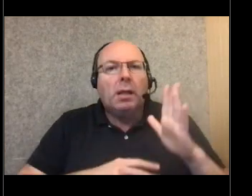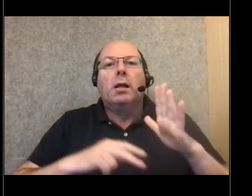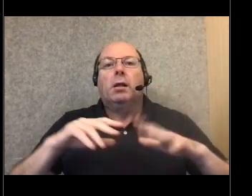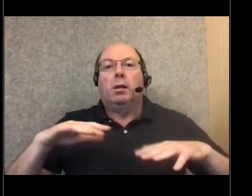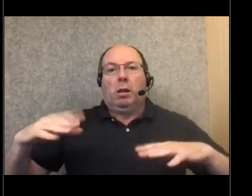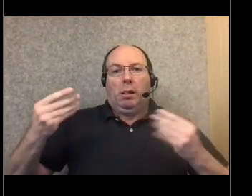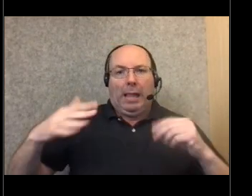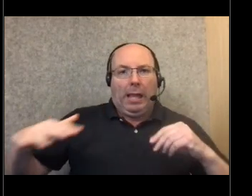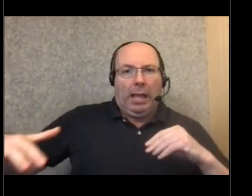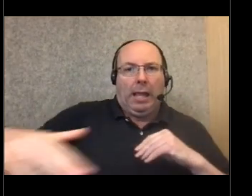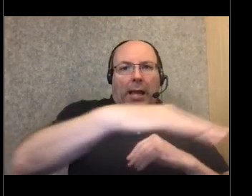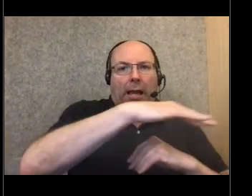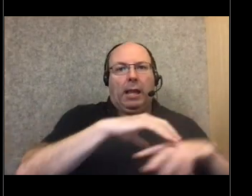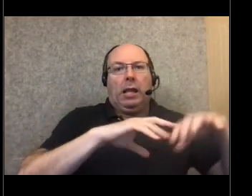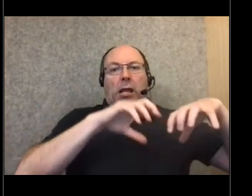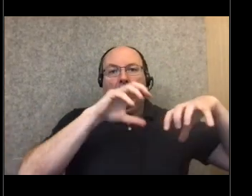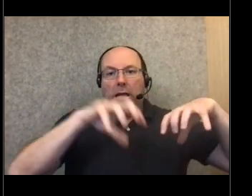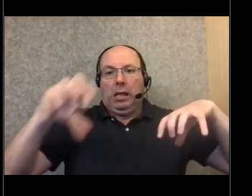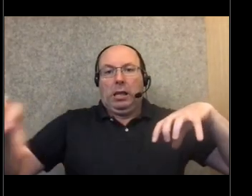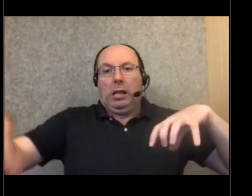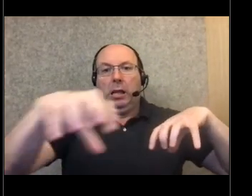site that must comply.